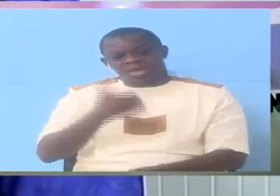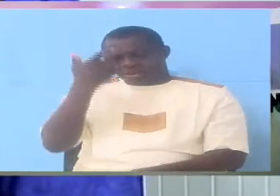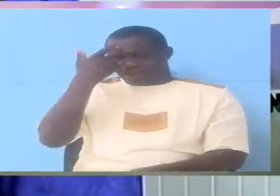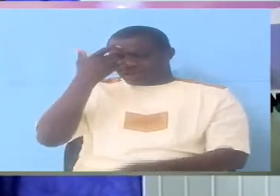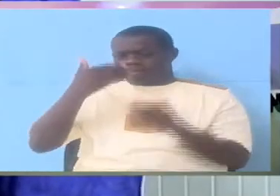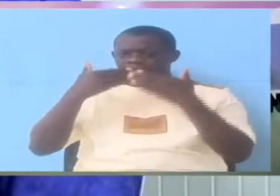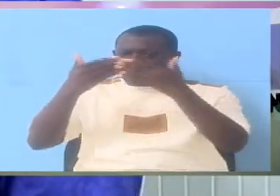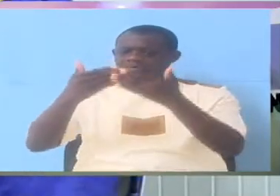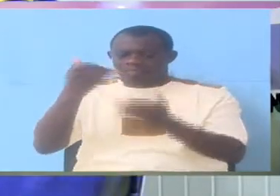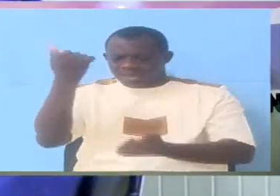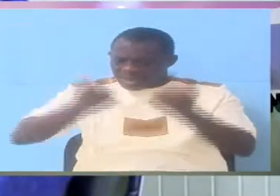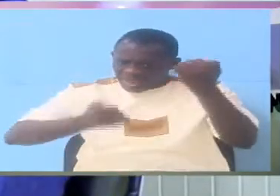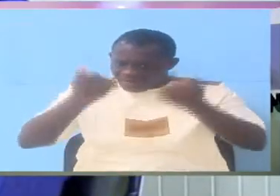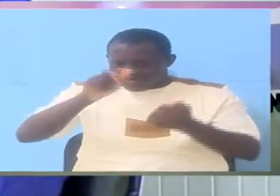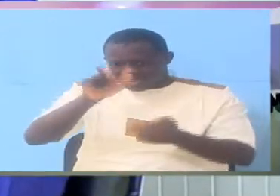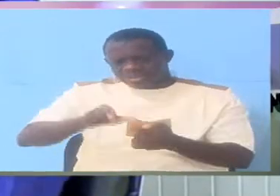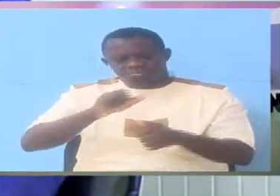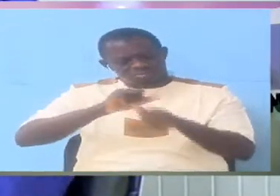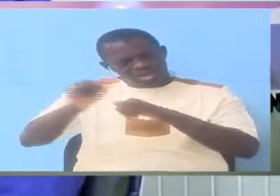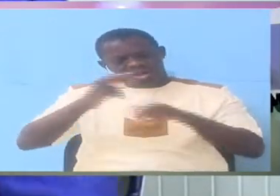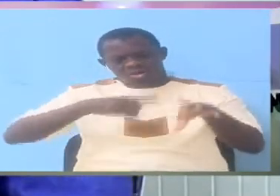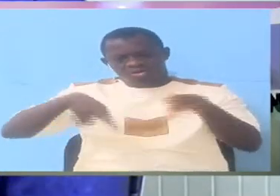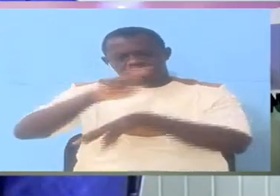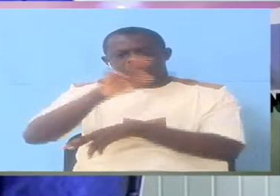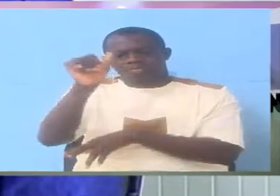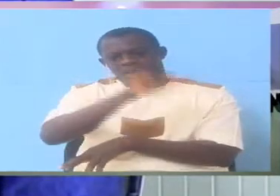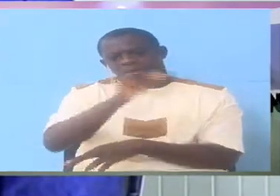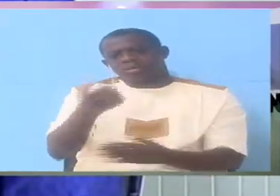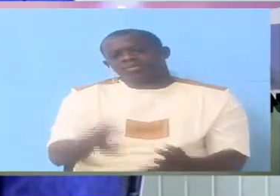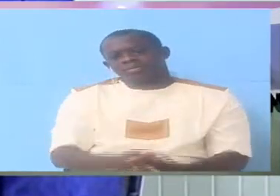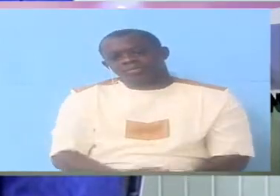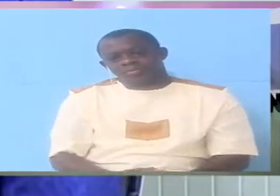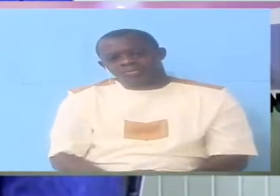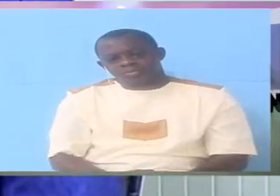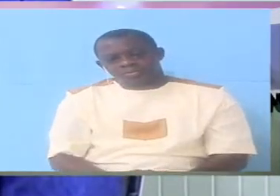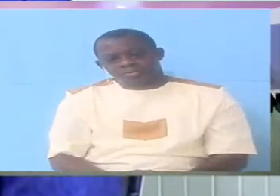told the driver to return back with me. Then